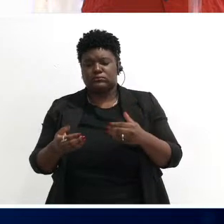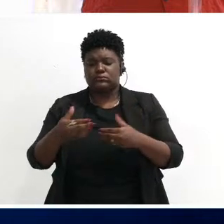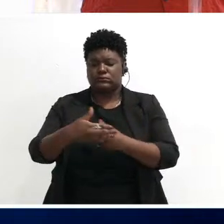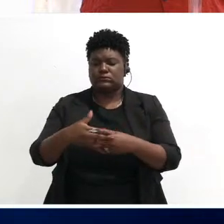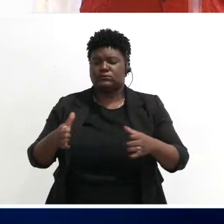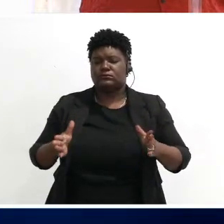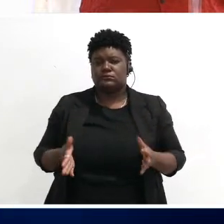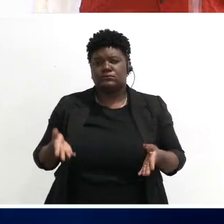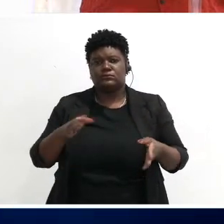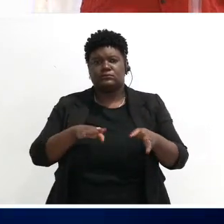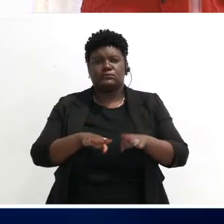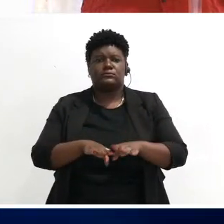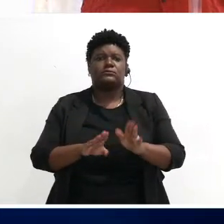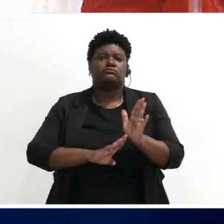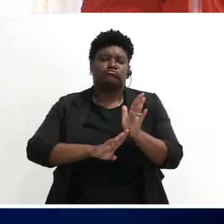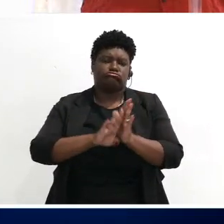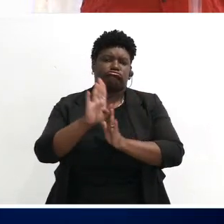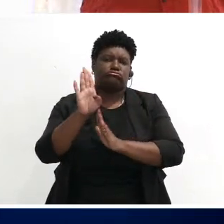you can see there